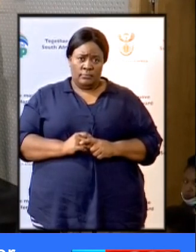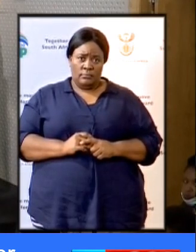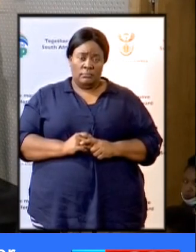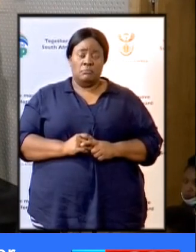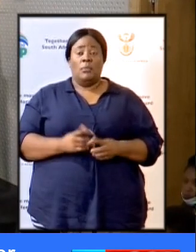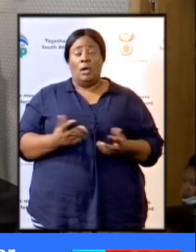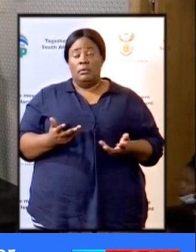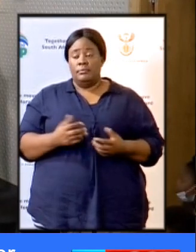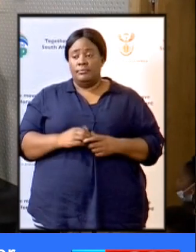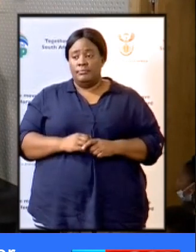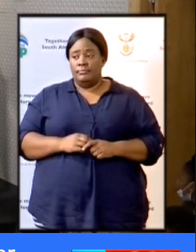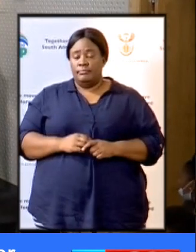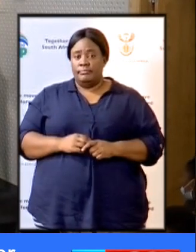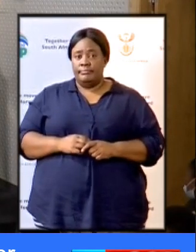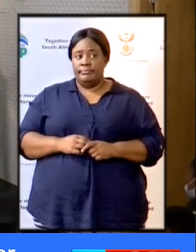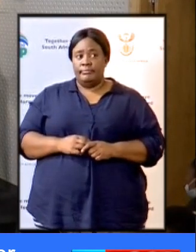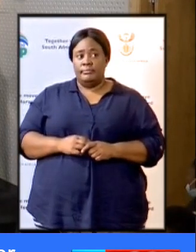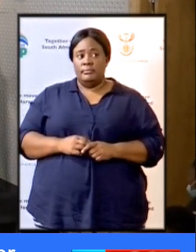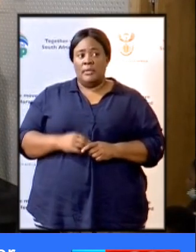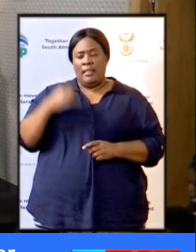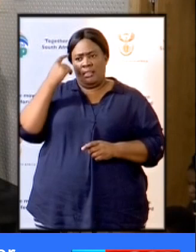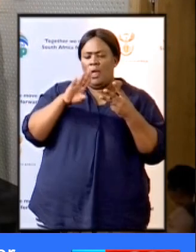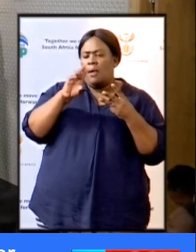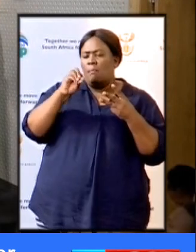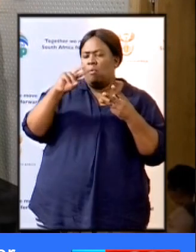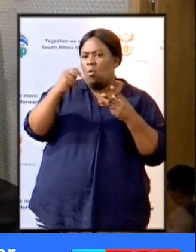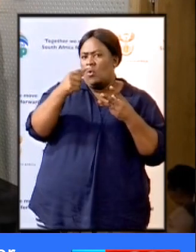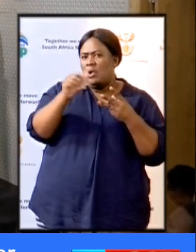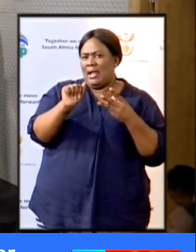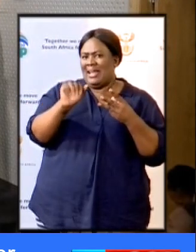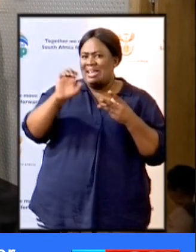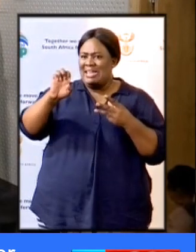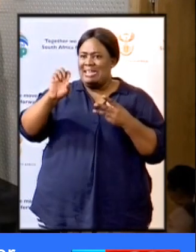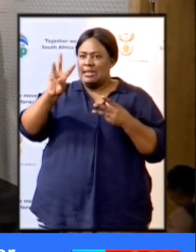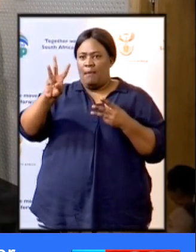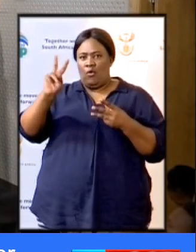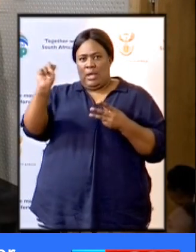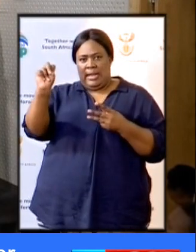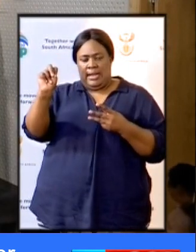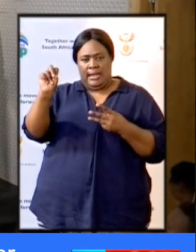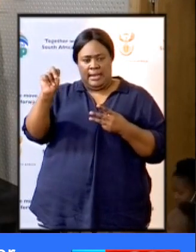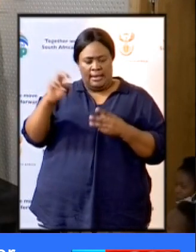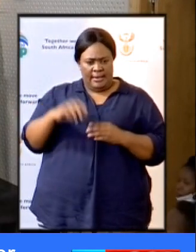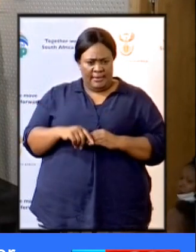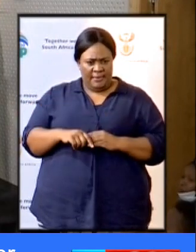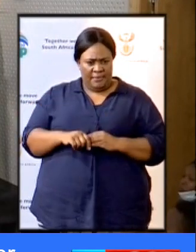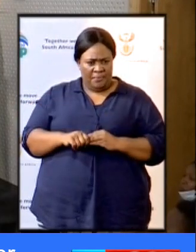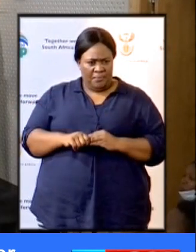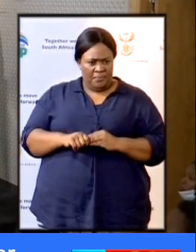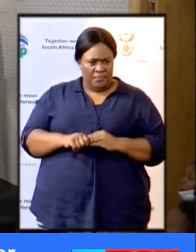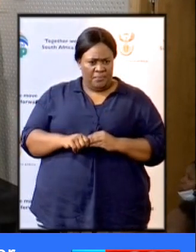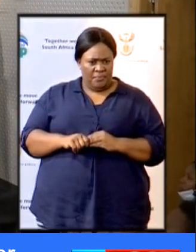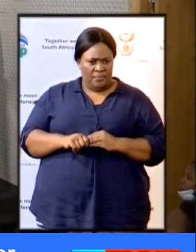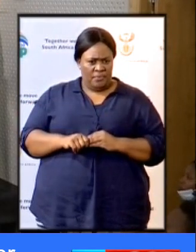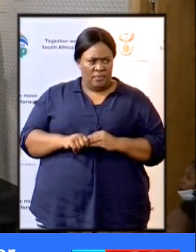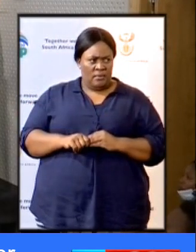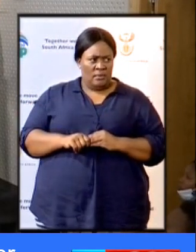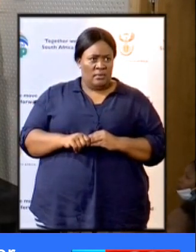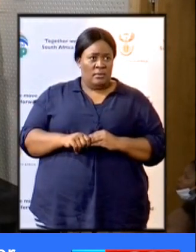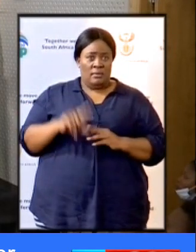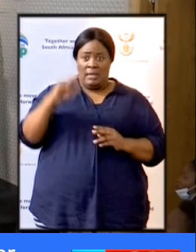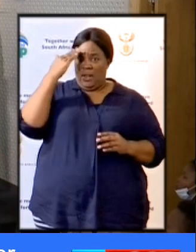Oh, I think there's a problem with... Bonga, you're through. Call from Randburg. Hello?